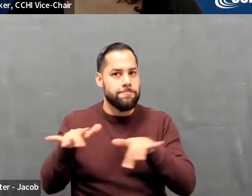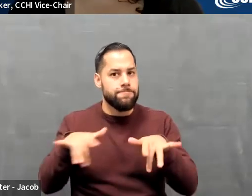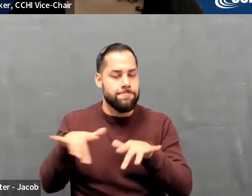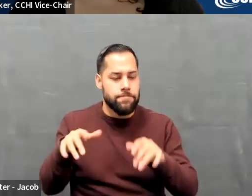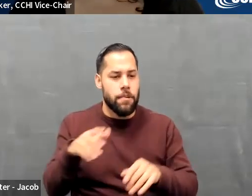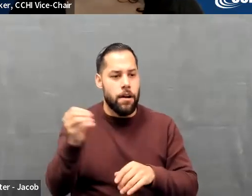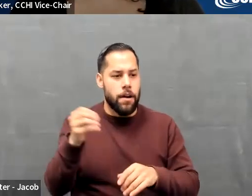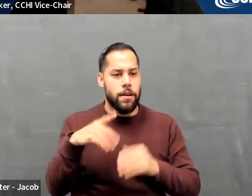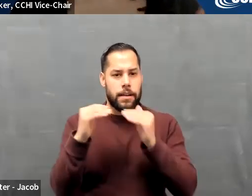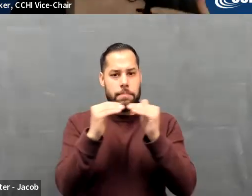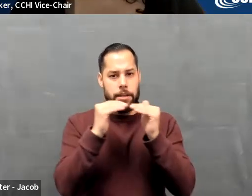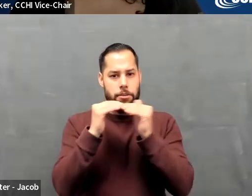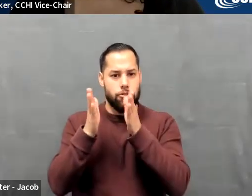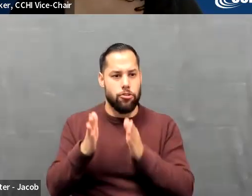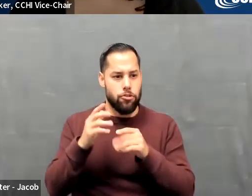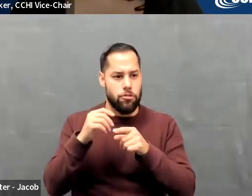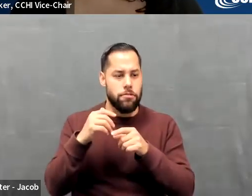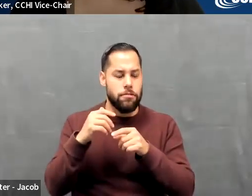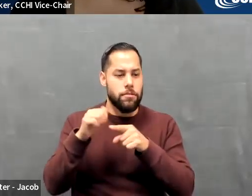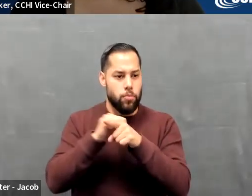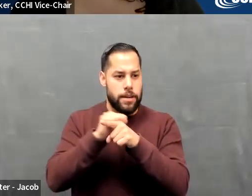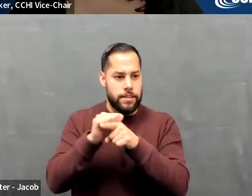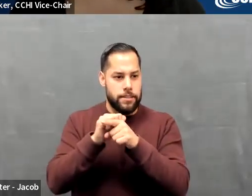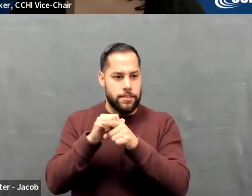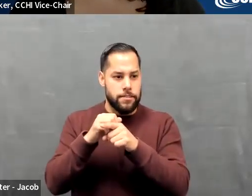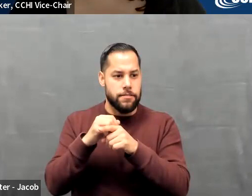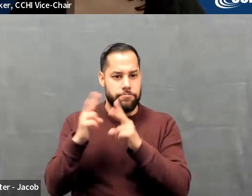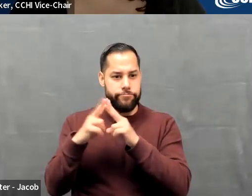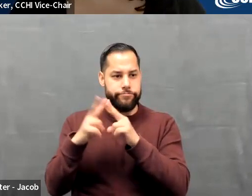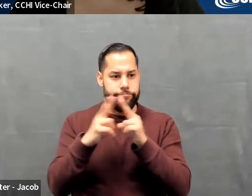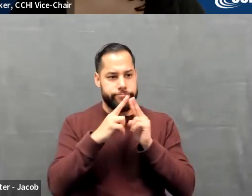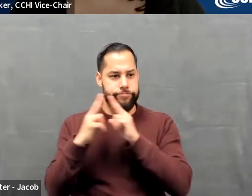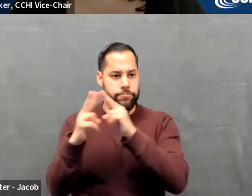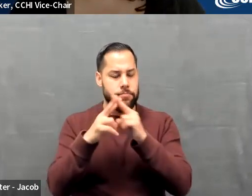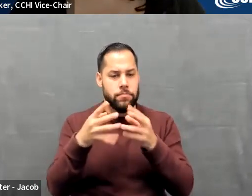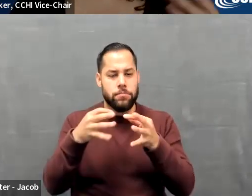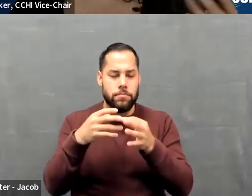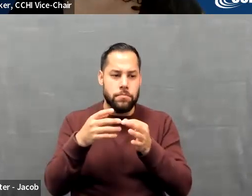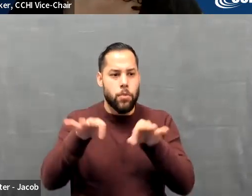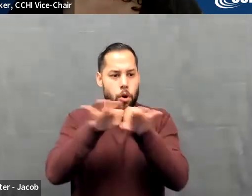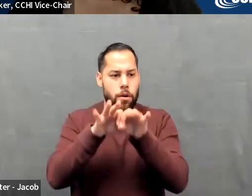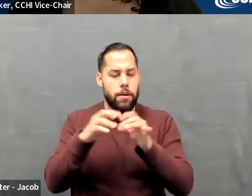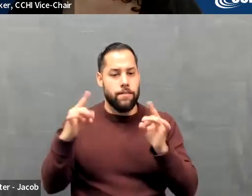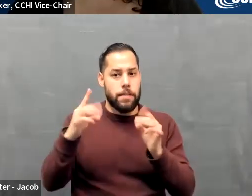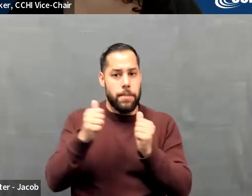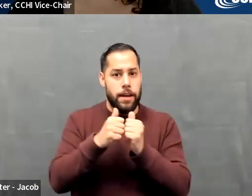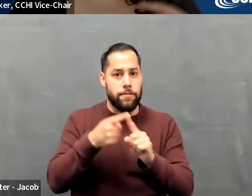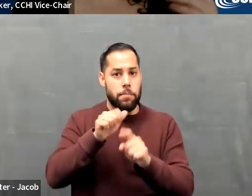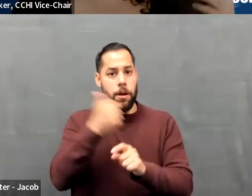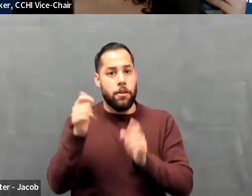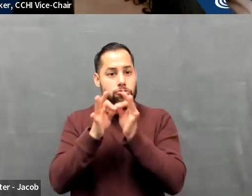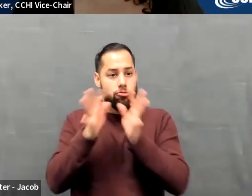practice is really important. It's very valuable to get feedback from other interpreters. And that can be really scary